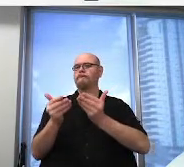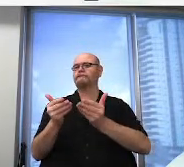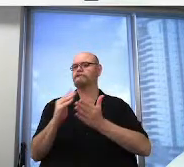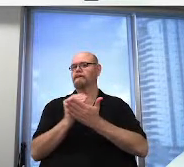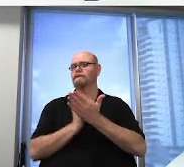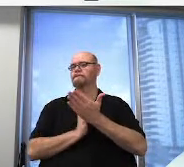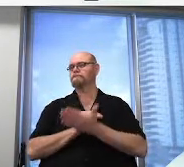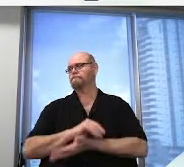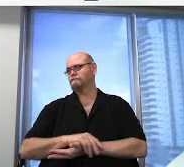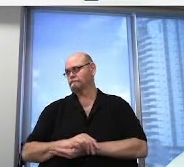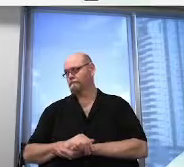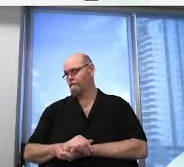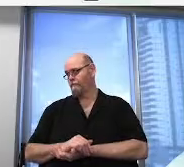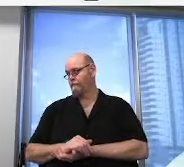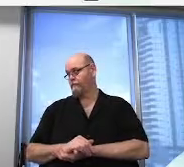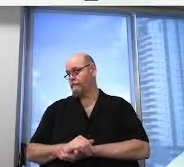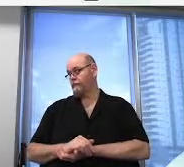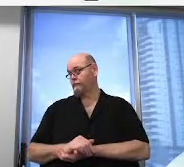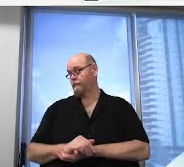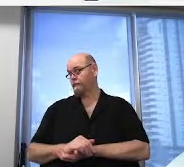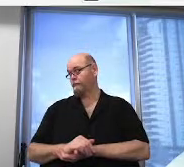progression list.